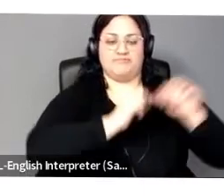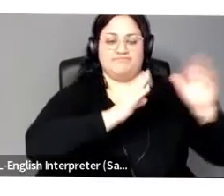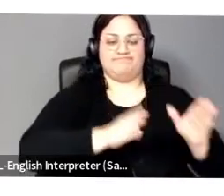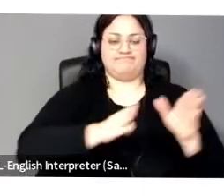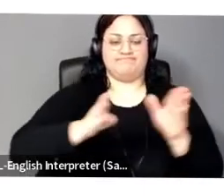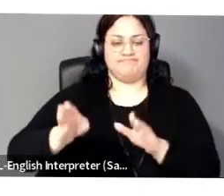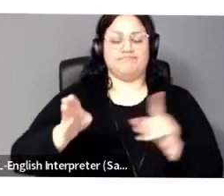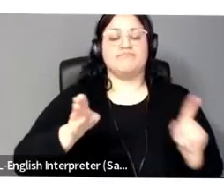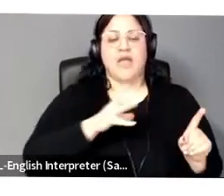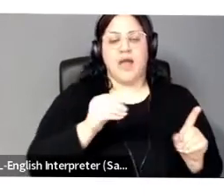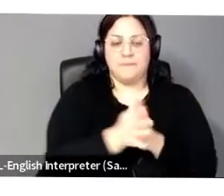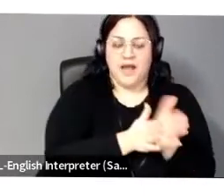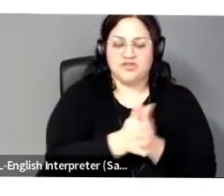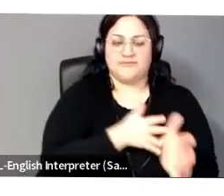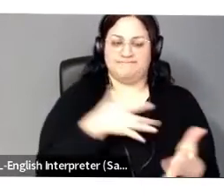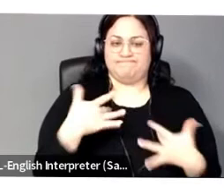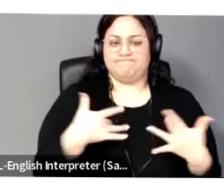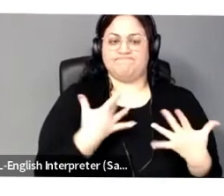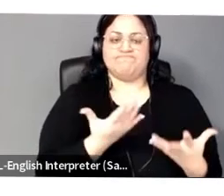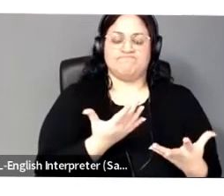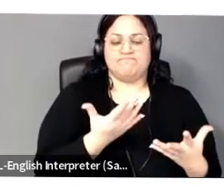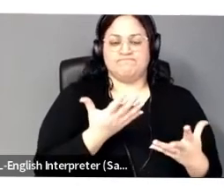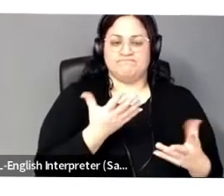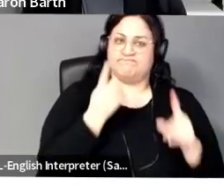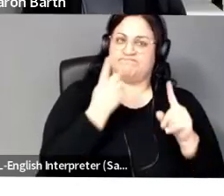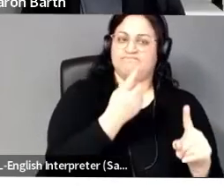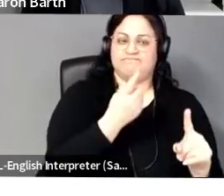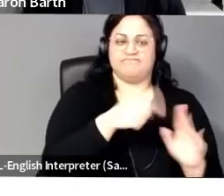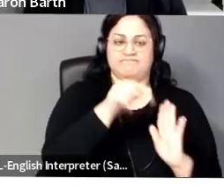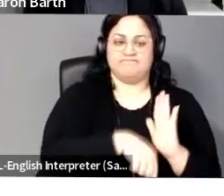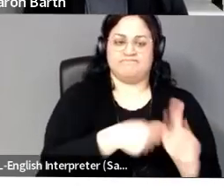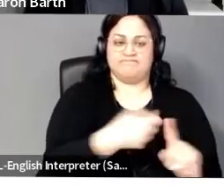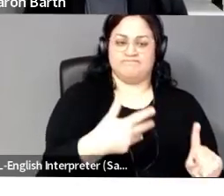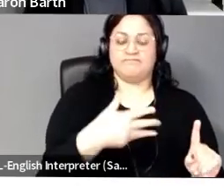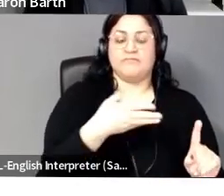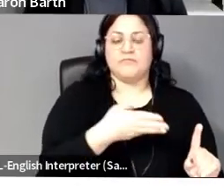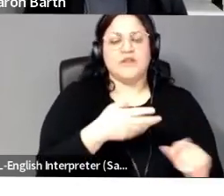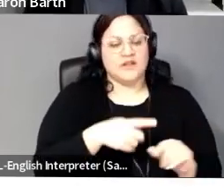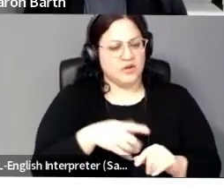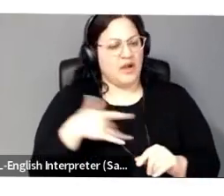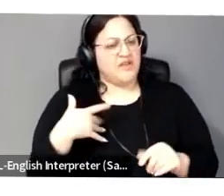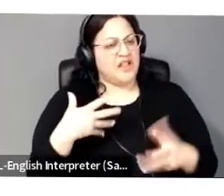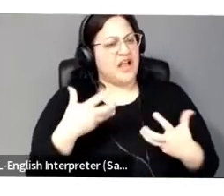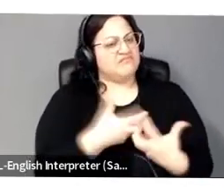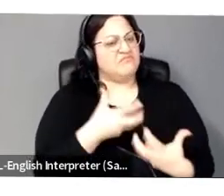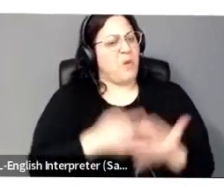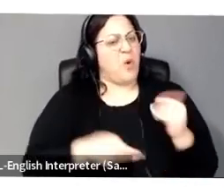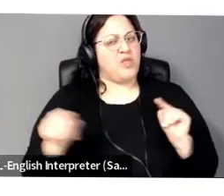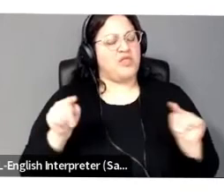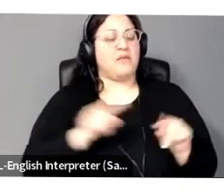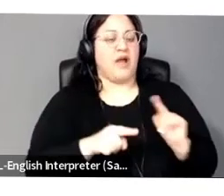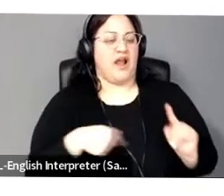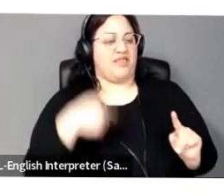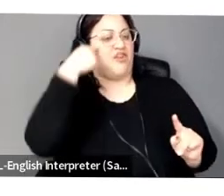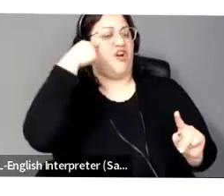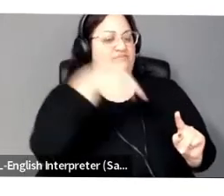some kind of passion and need for order and structure. That's perfect. But it's applicable to a librarian as well, though.